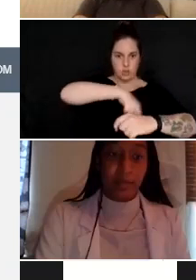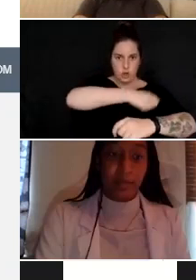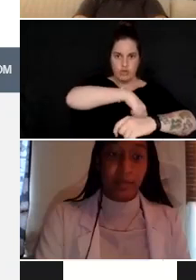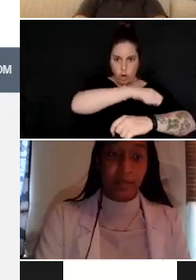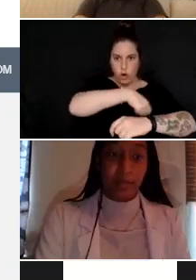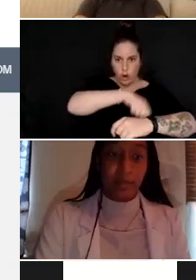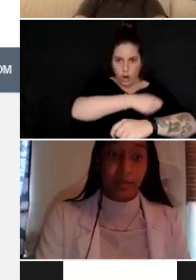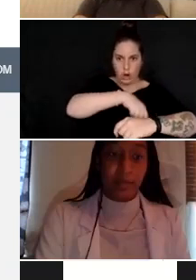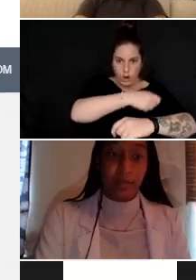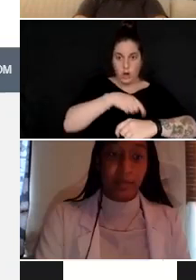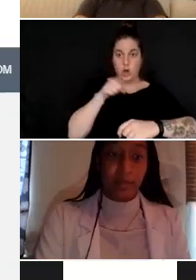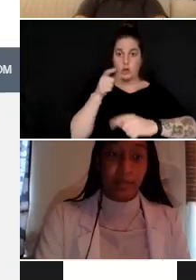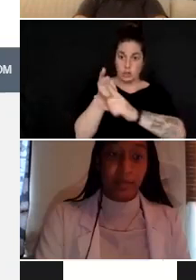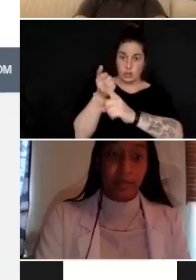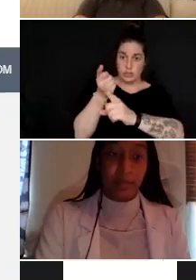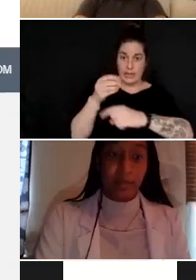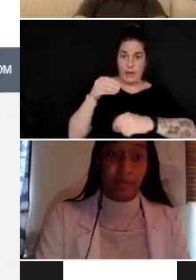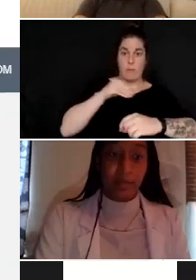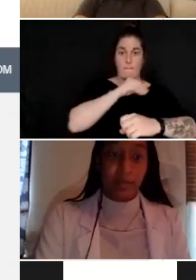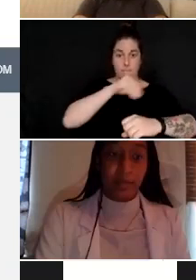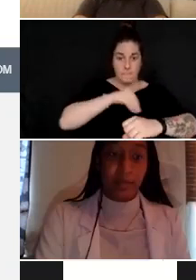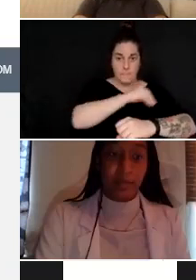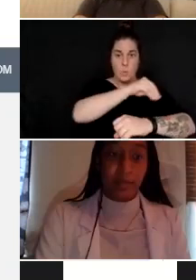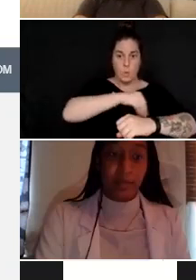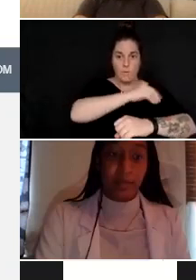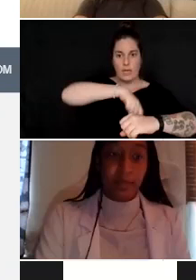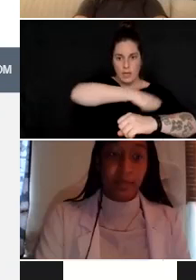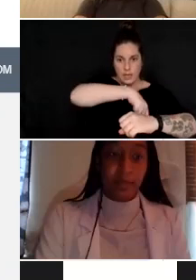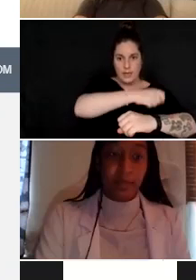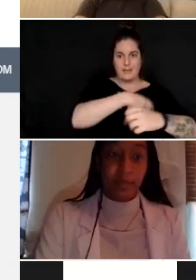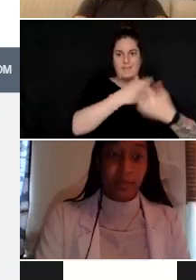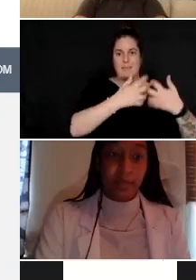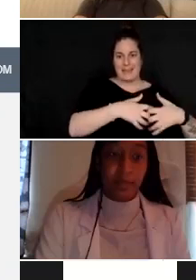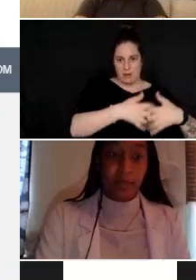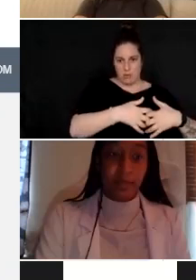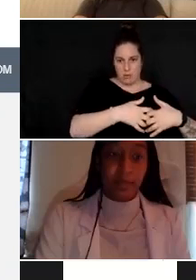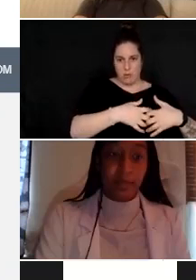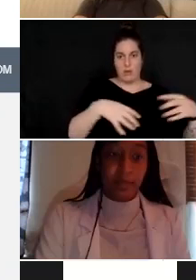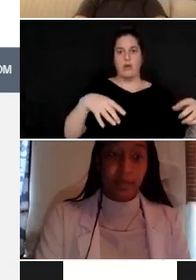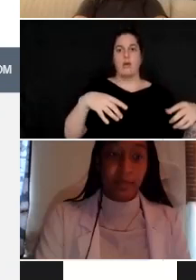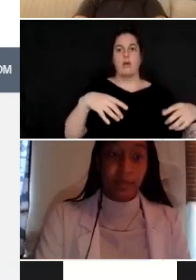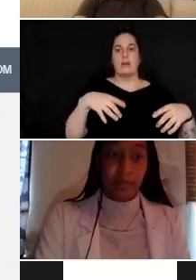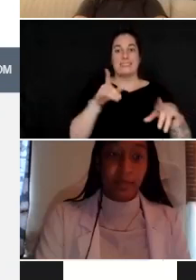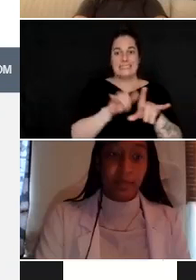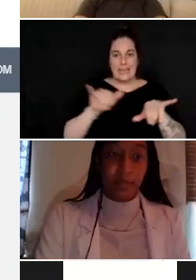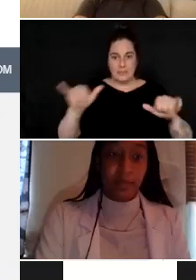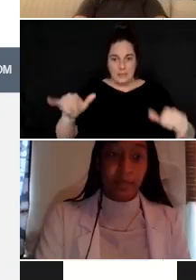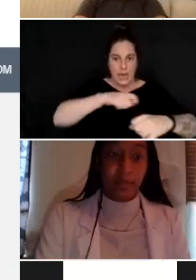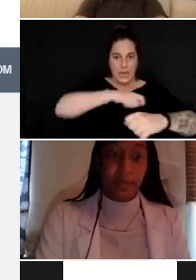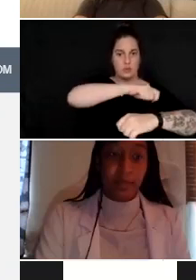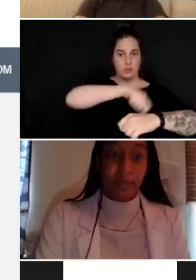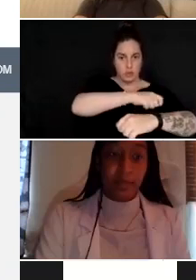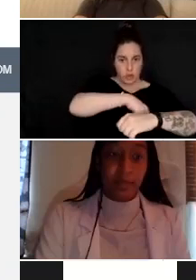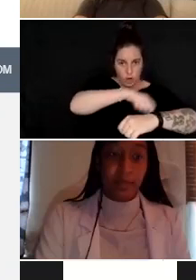you're moving, that's mechanical. And as you stir, like let's say, for example,